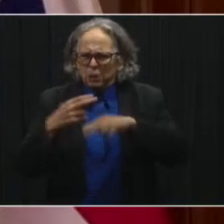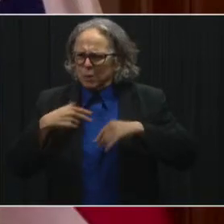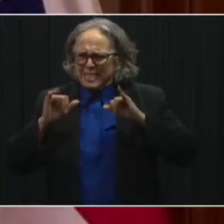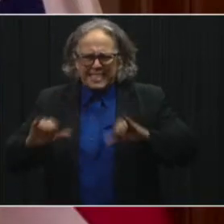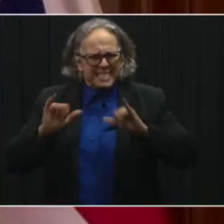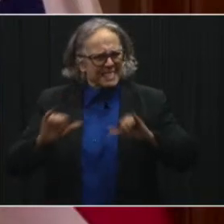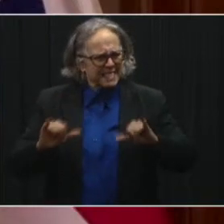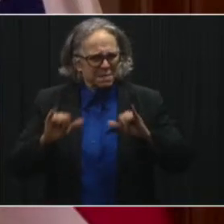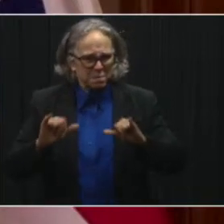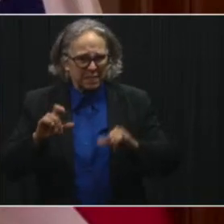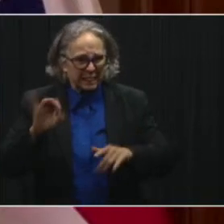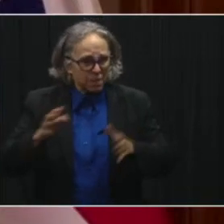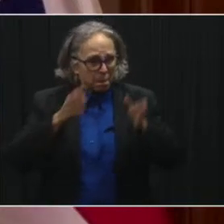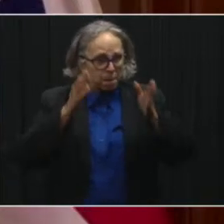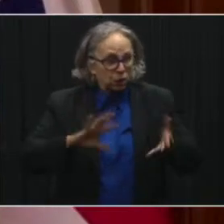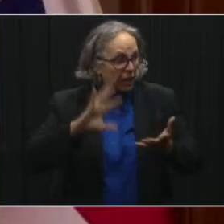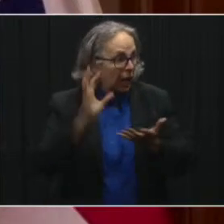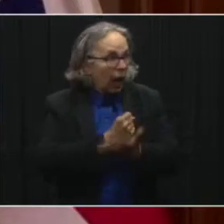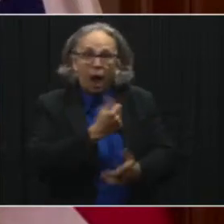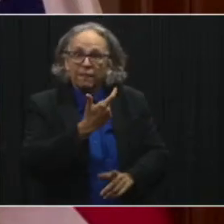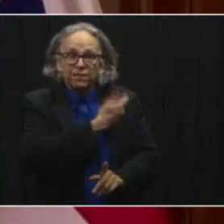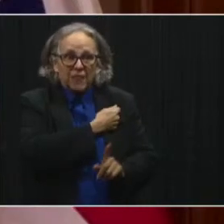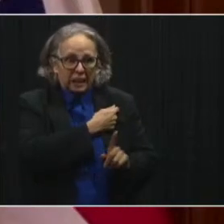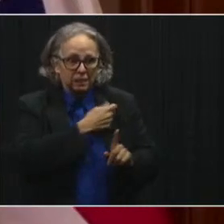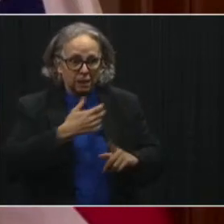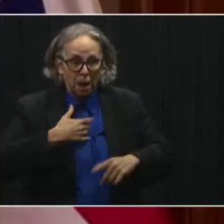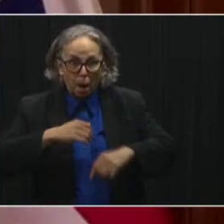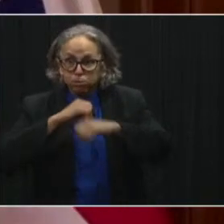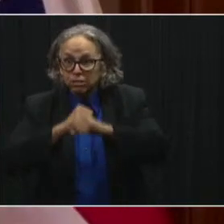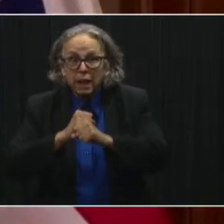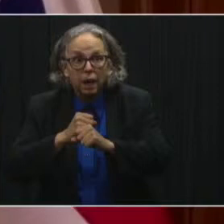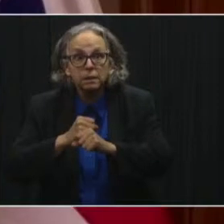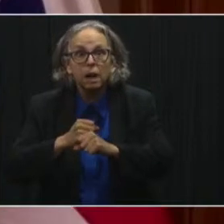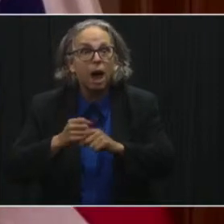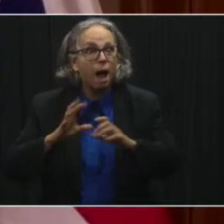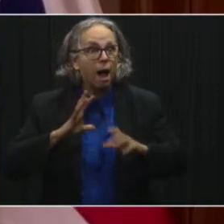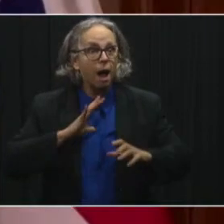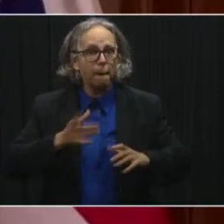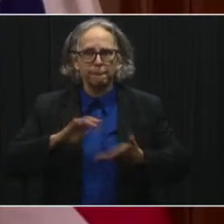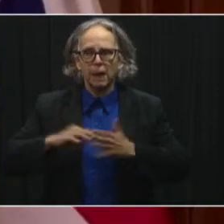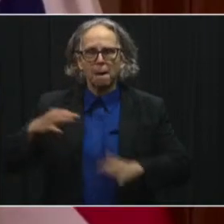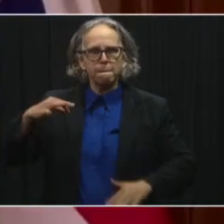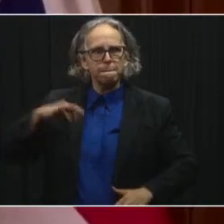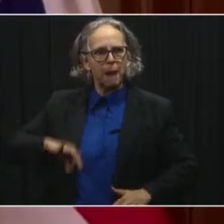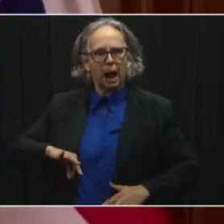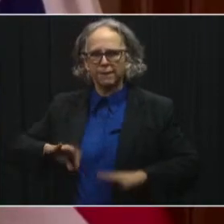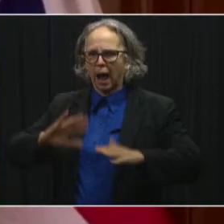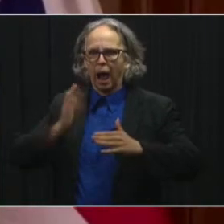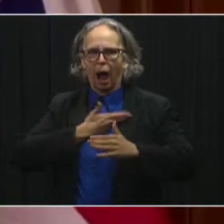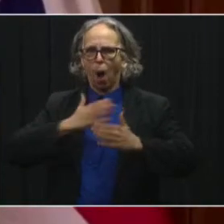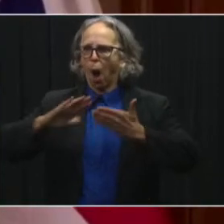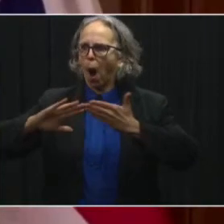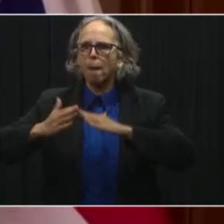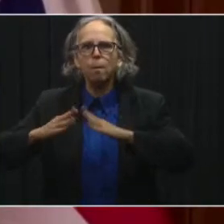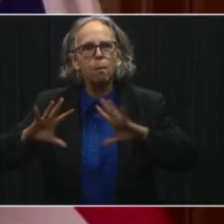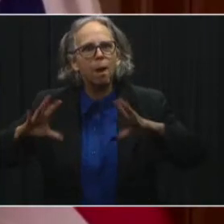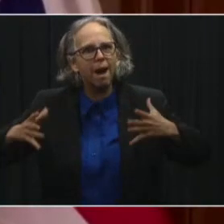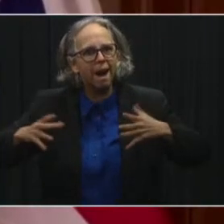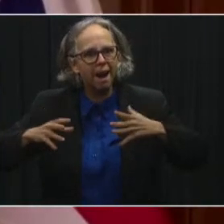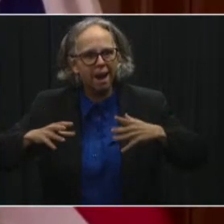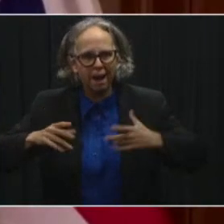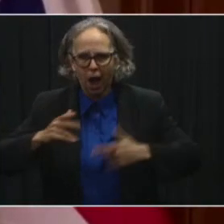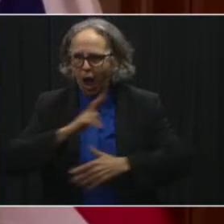doing something for themselves, but they're doing something for everyone else. So it's, we're thinking